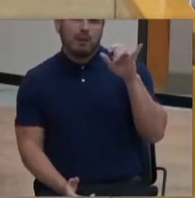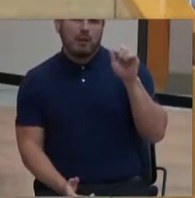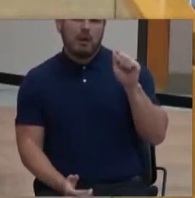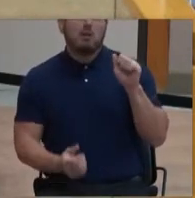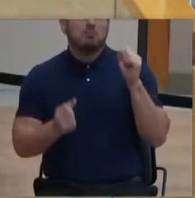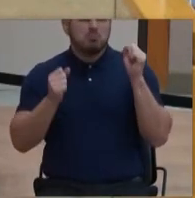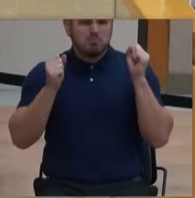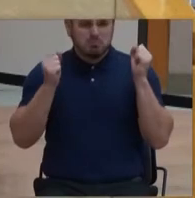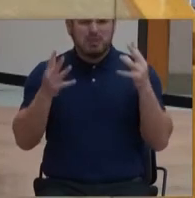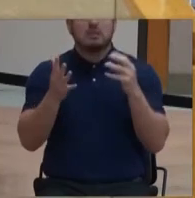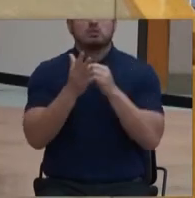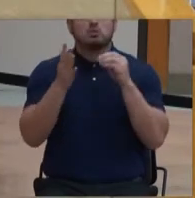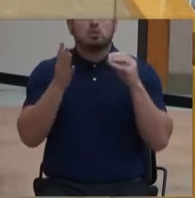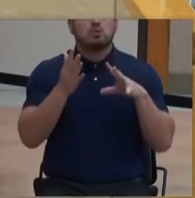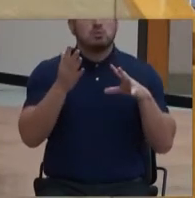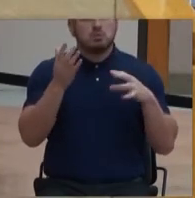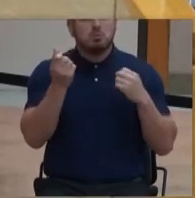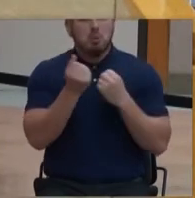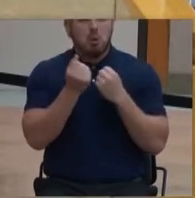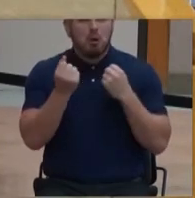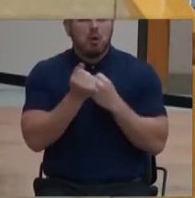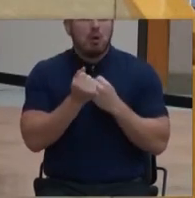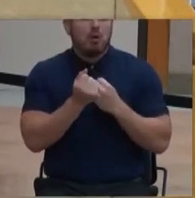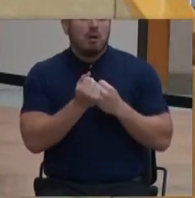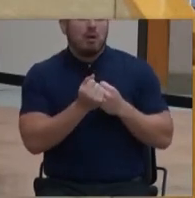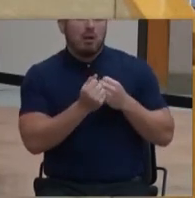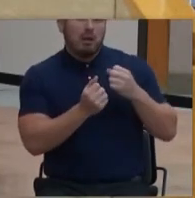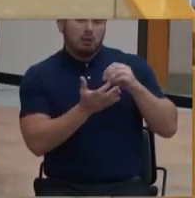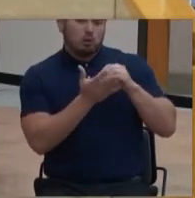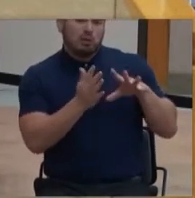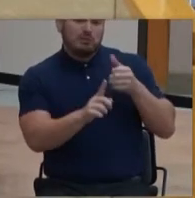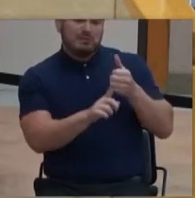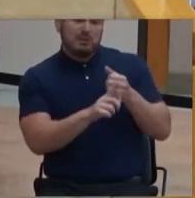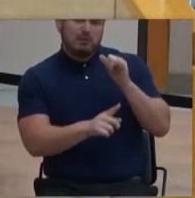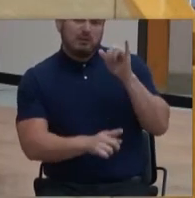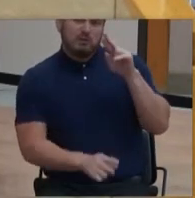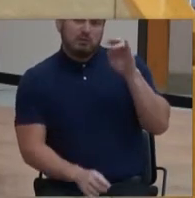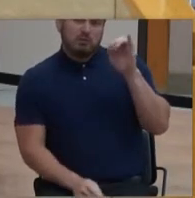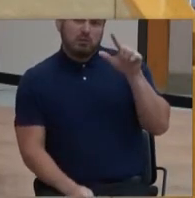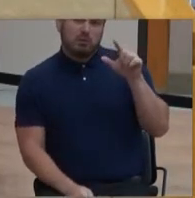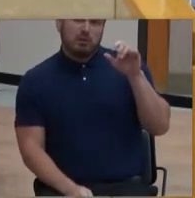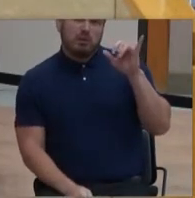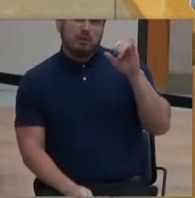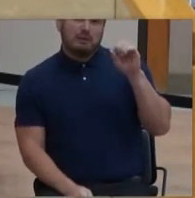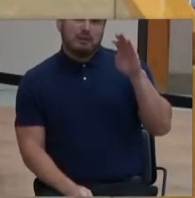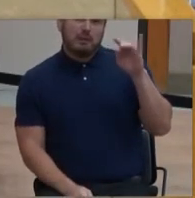very own Jaguar, Israel Escobedo,